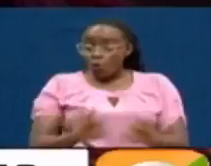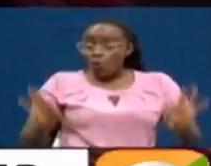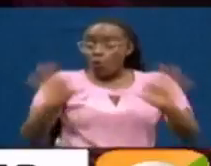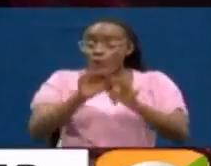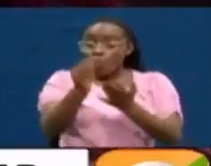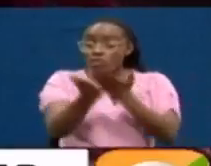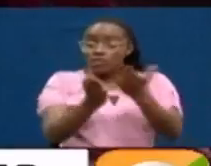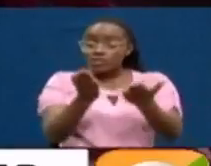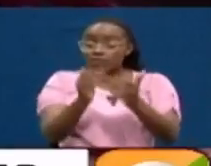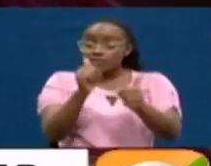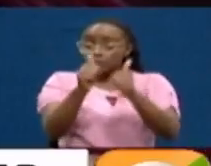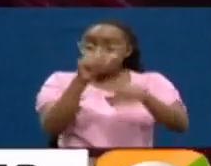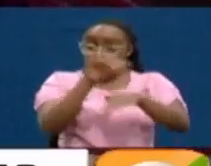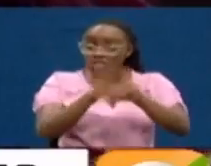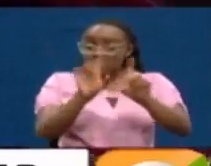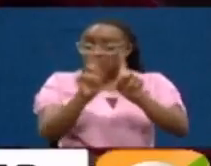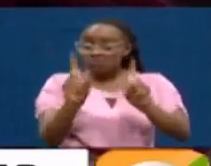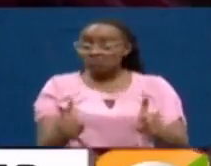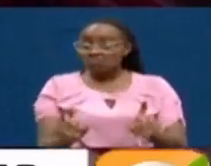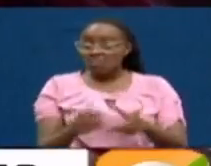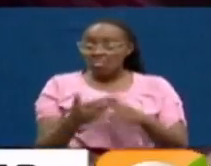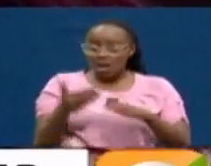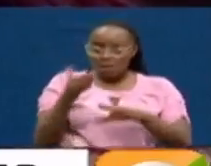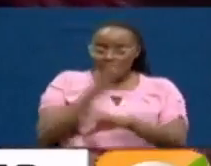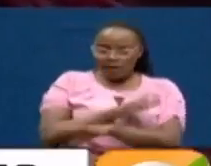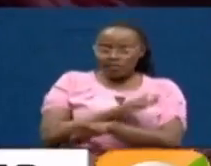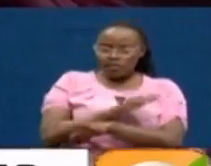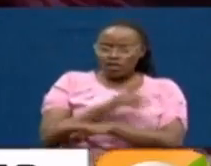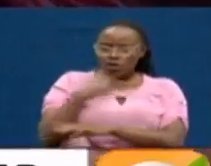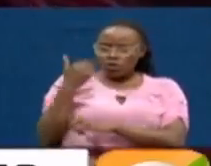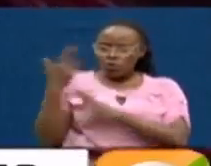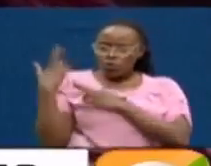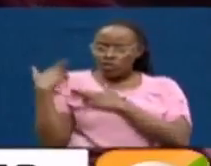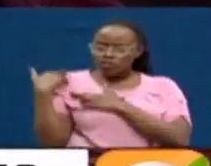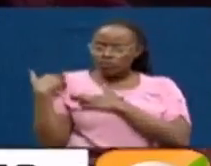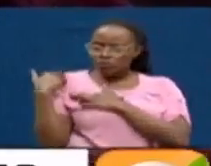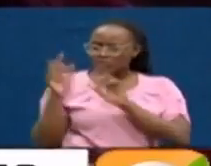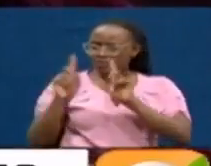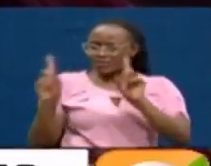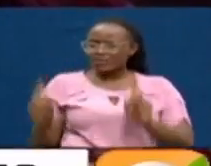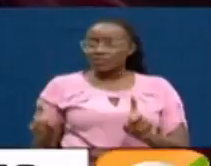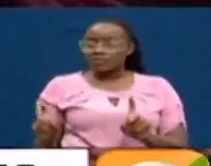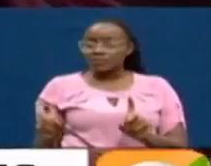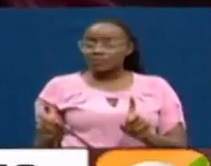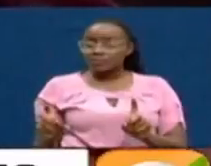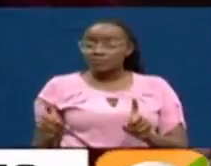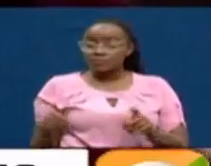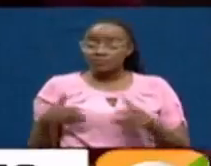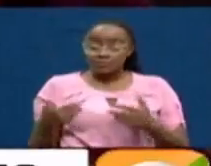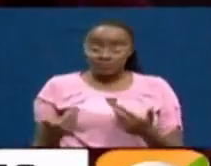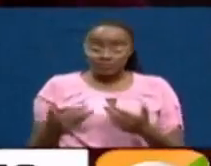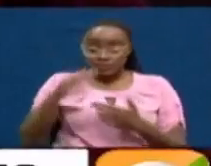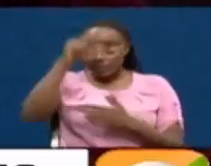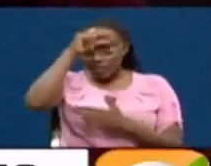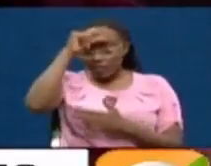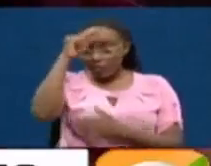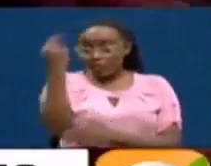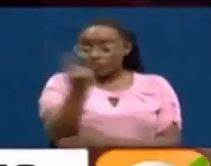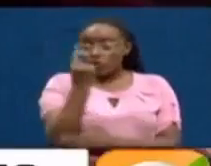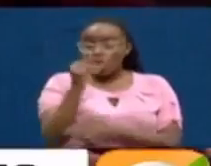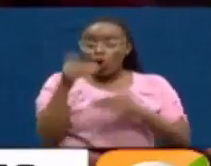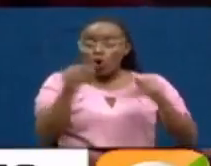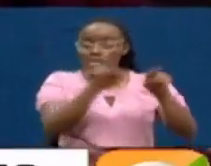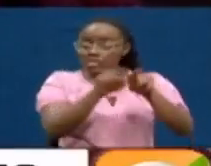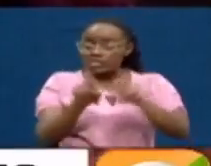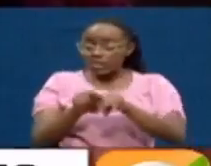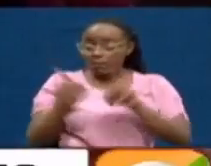services that we get? Then we go back to the question of whose responsibility is it? Is it entirely the government, or as